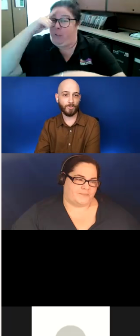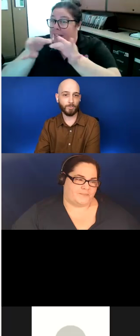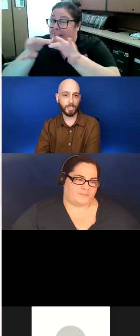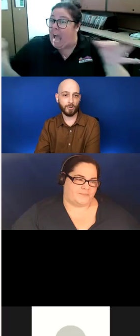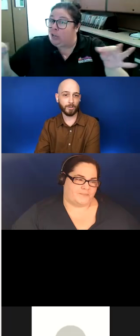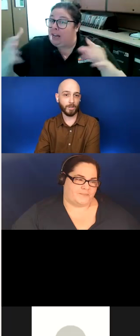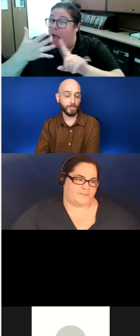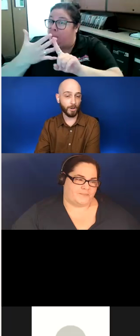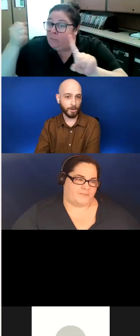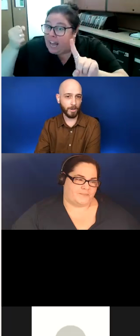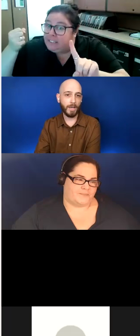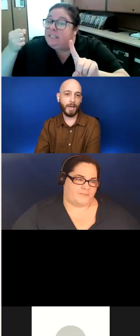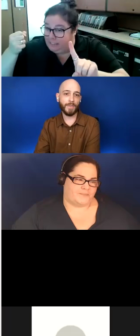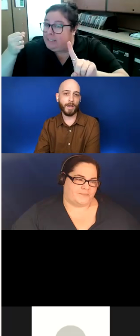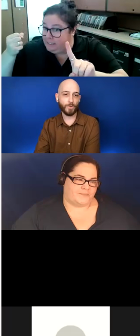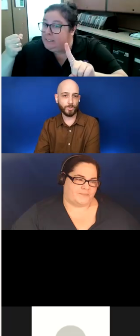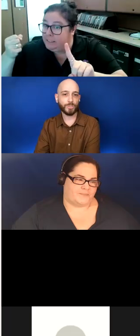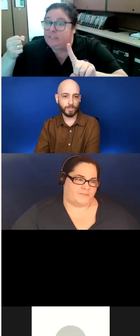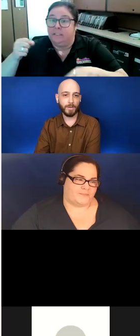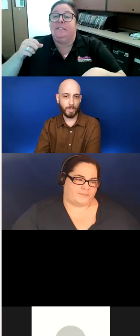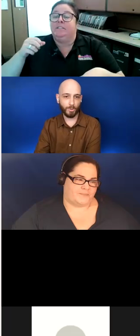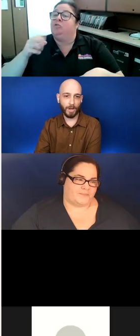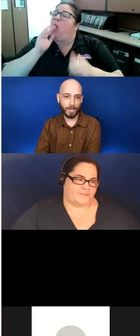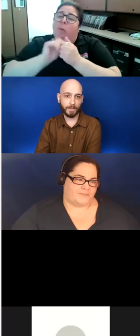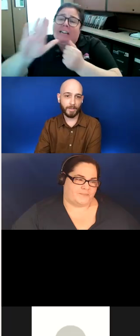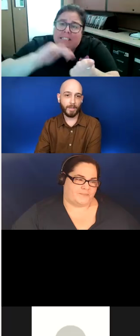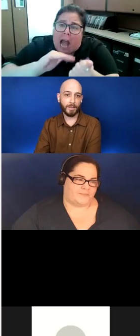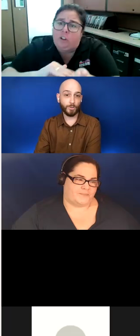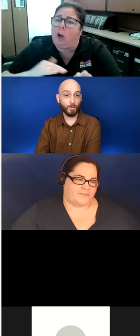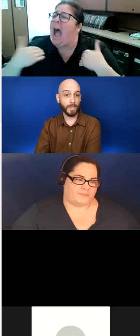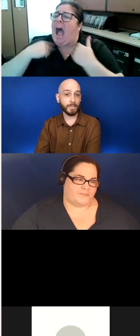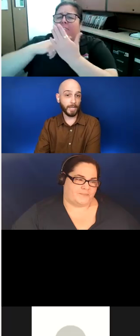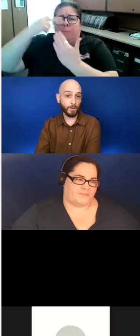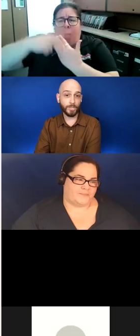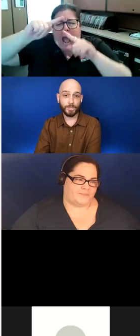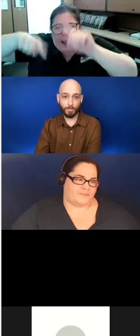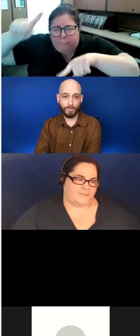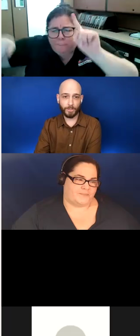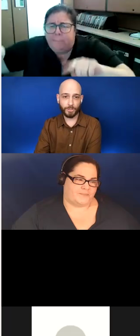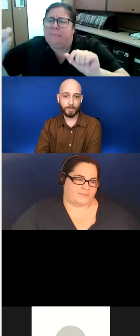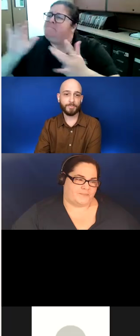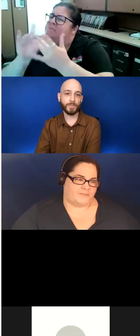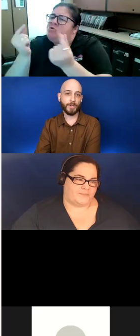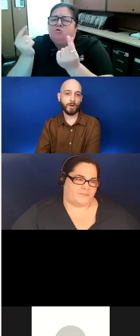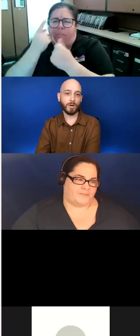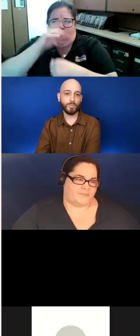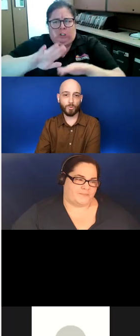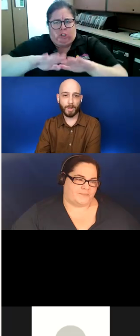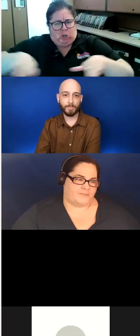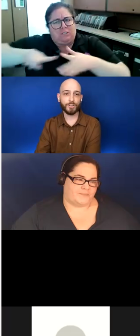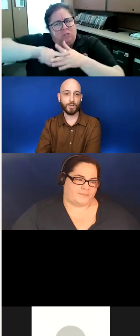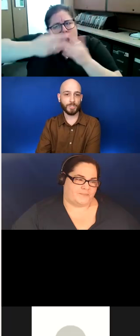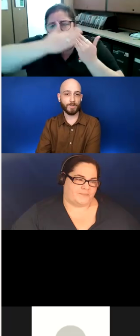be identified with the hearing loss younger and that resources can be provided to avoid language deprivation. So there